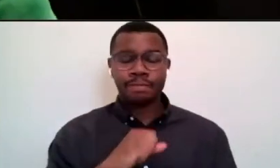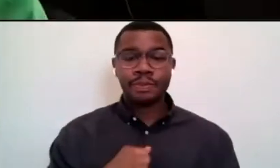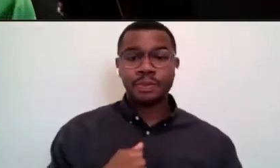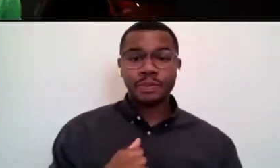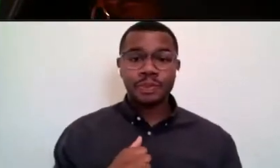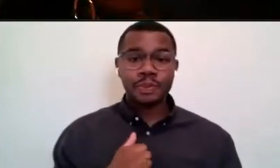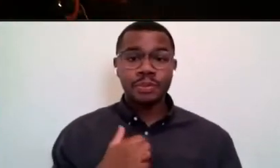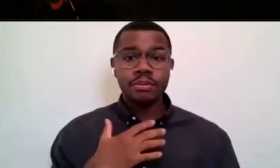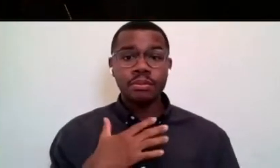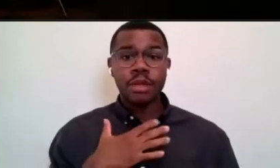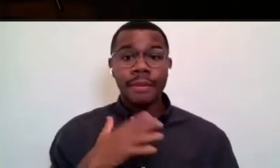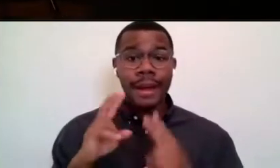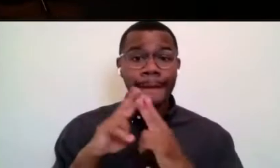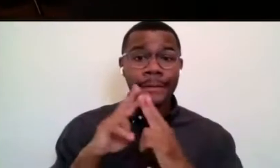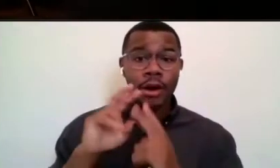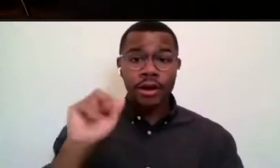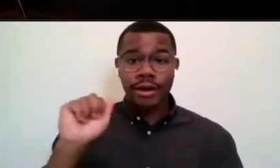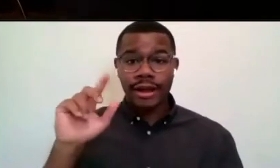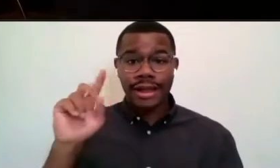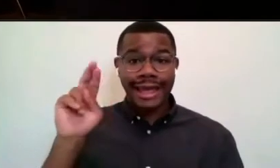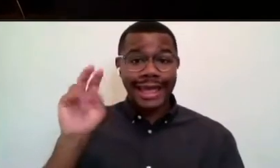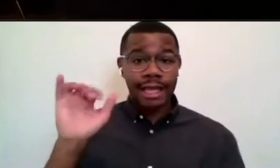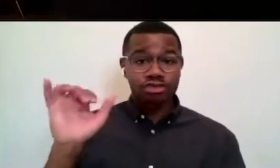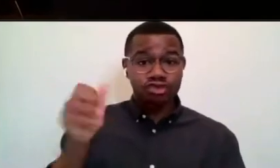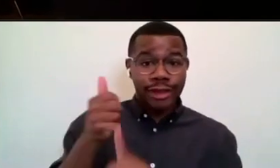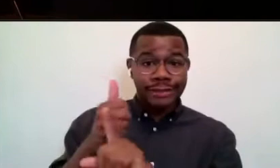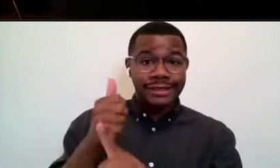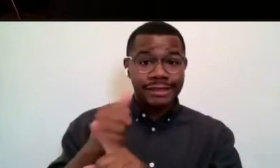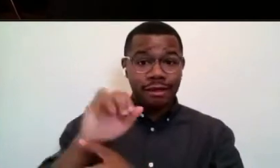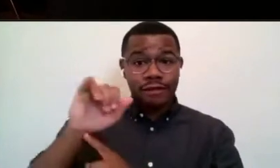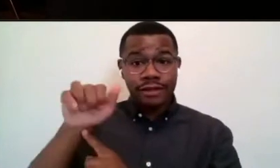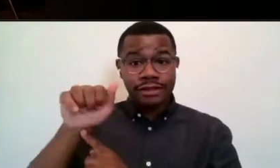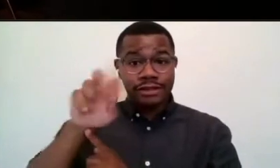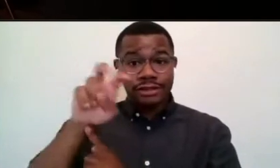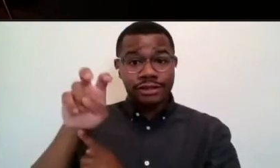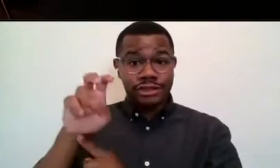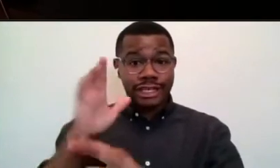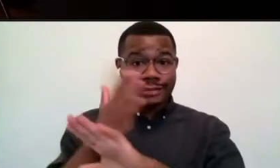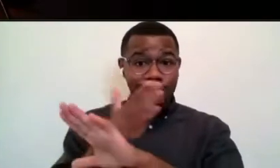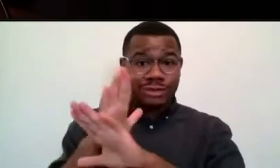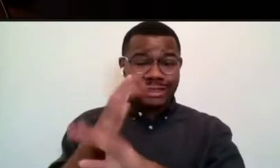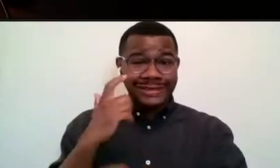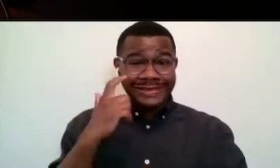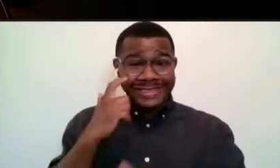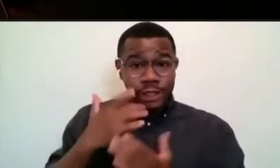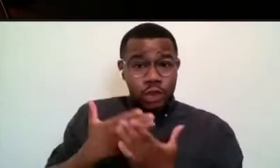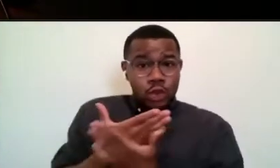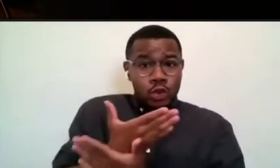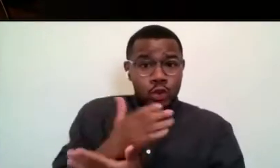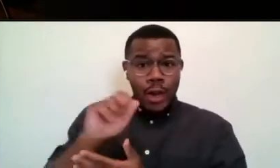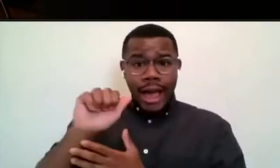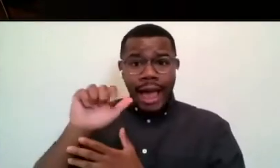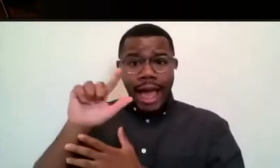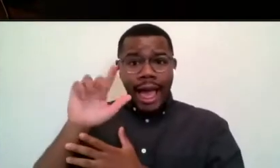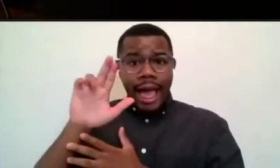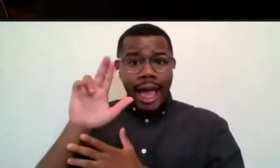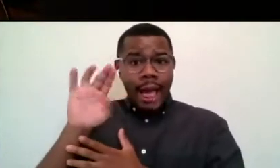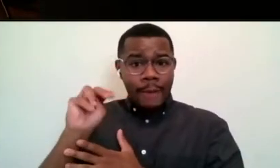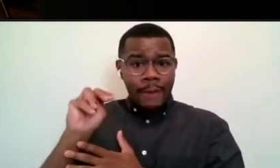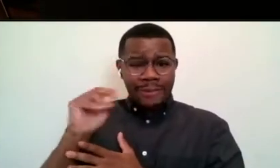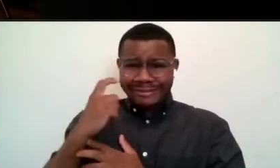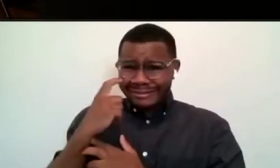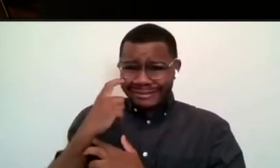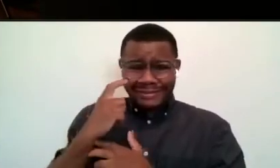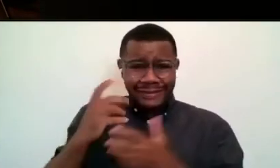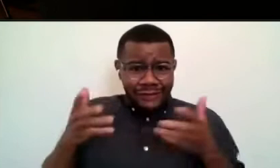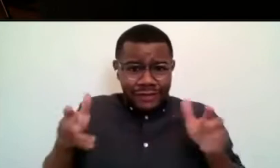E.G. Sockmore, who's a jazz musician, they've just finished a whole nother album. All this happened over the course